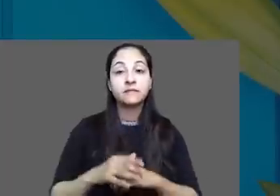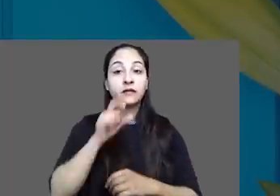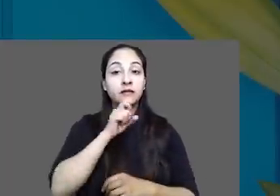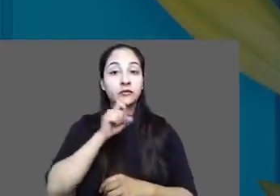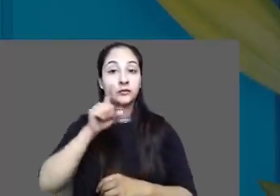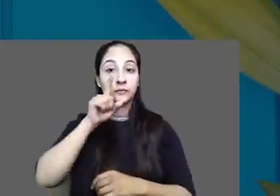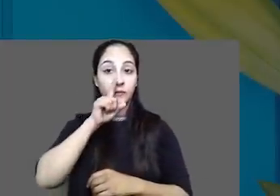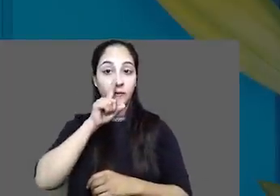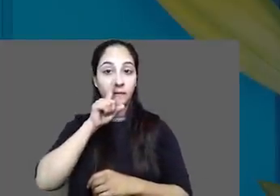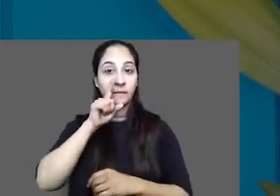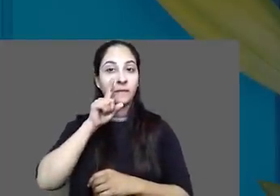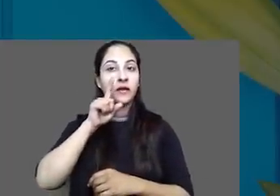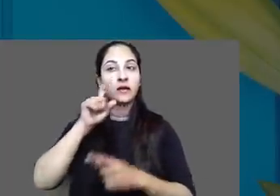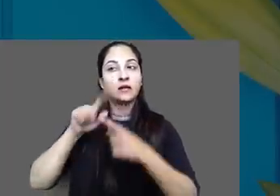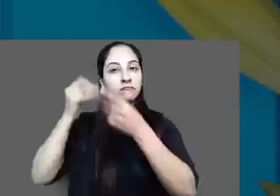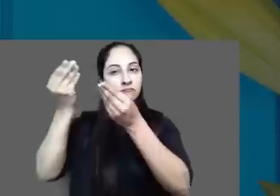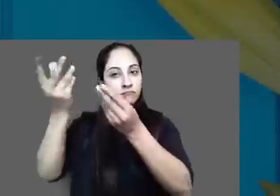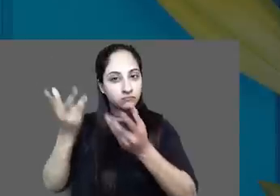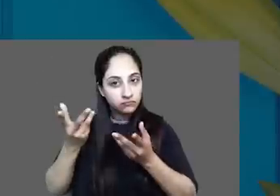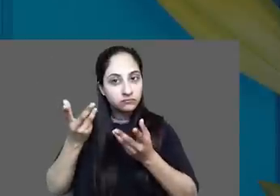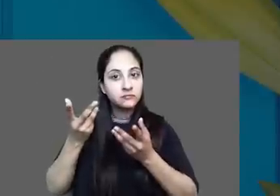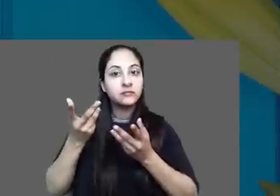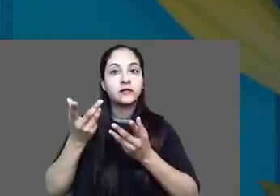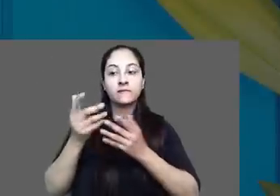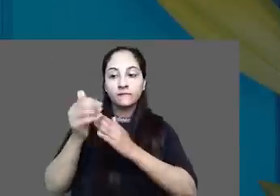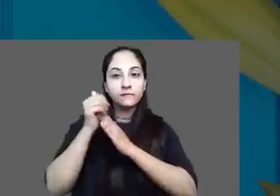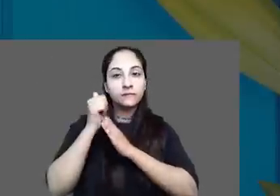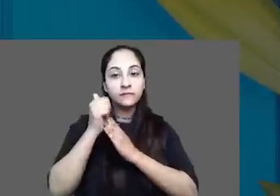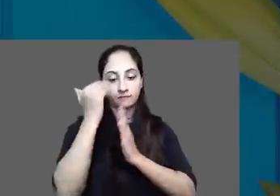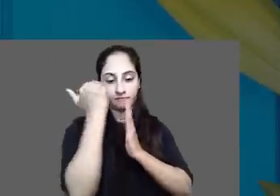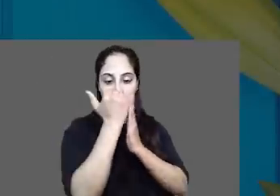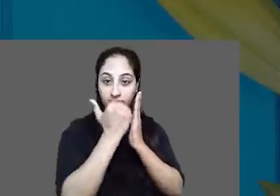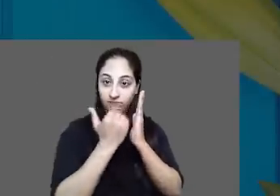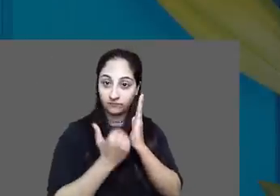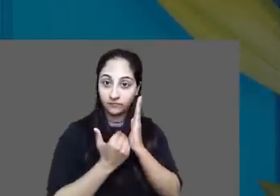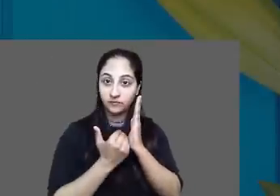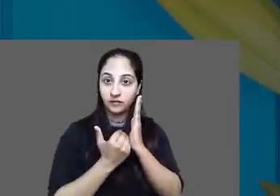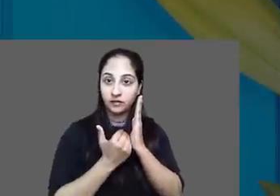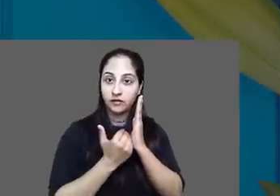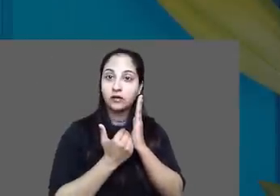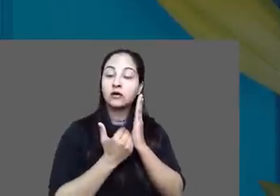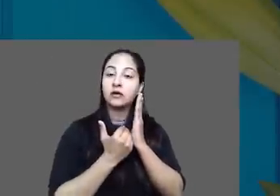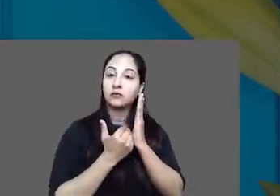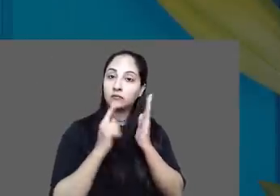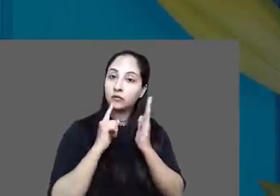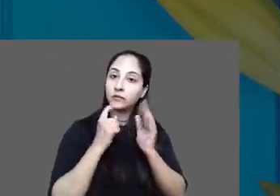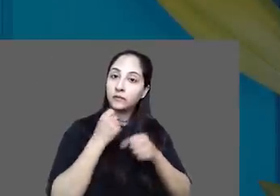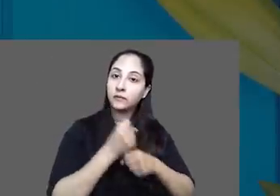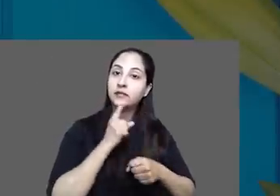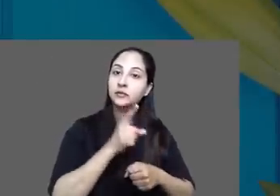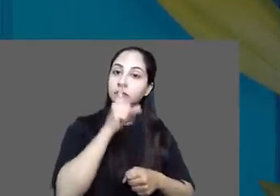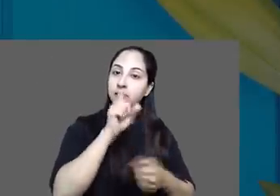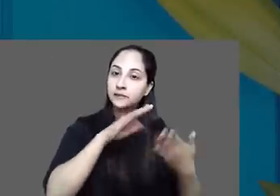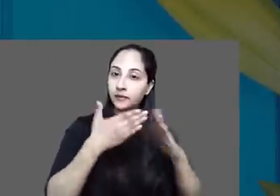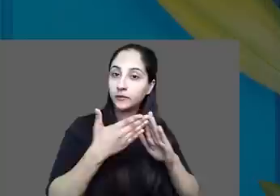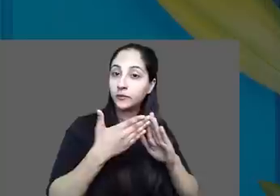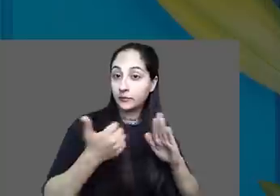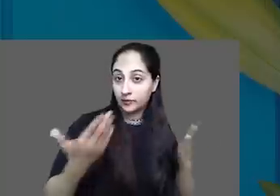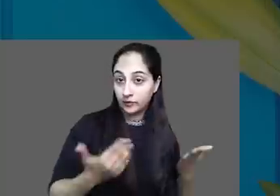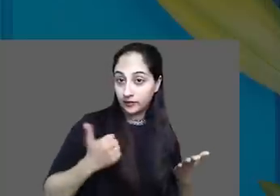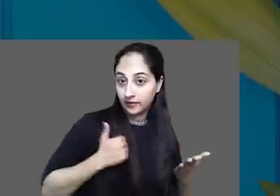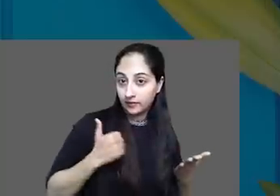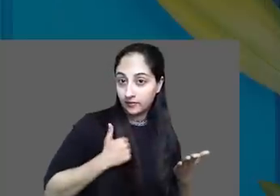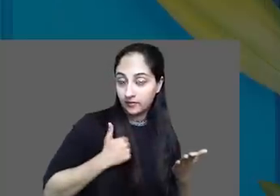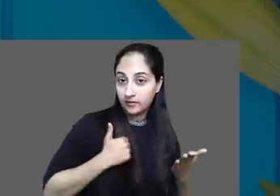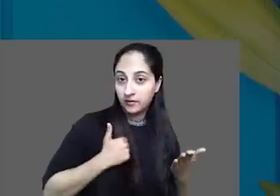that opportunity. But most importantly, we wanted to make sure that the Jamaat did not feel